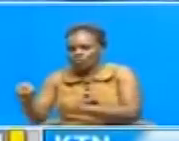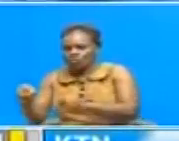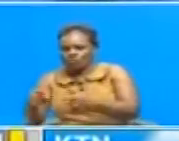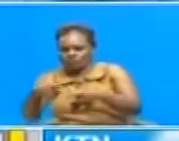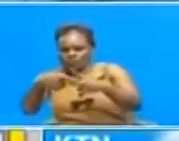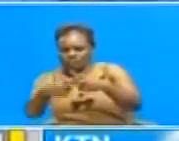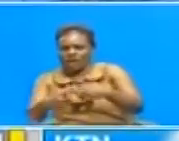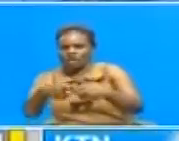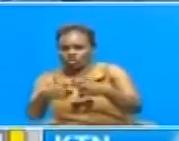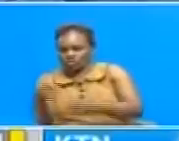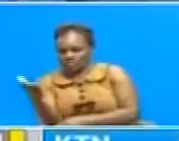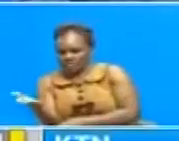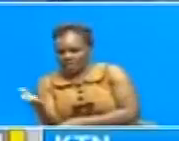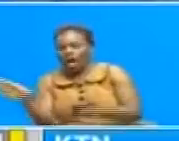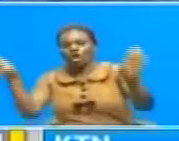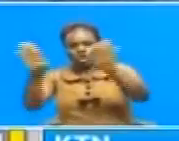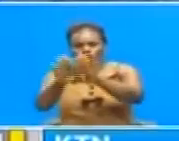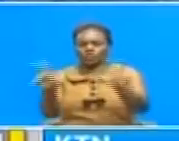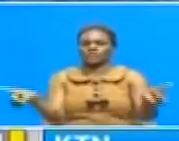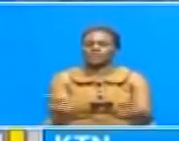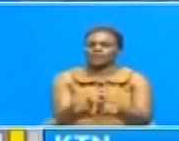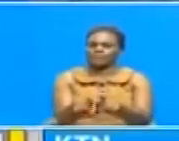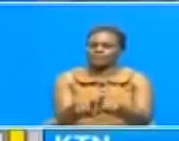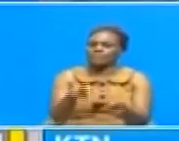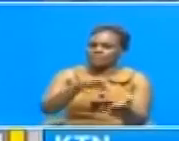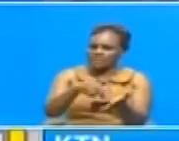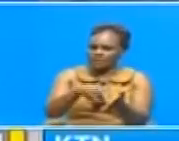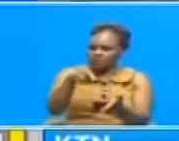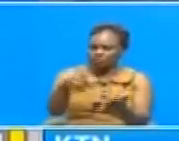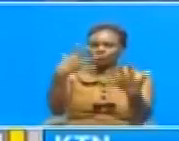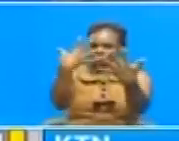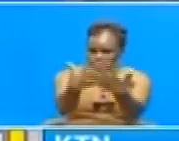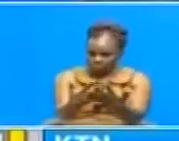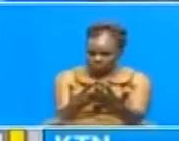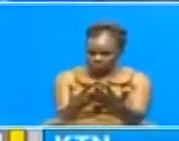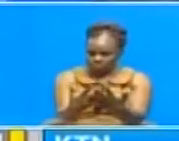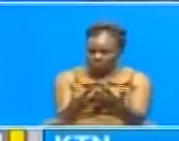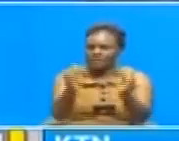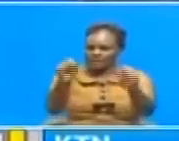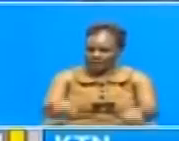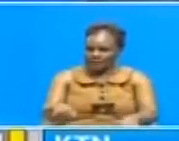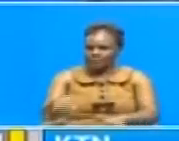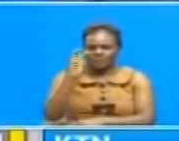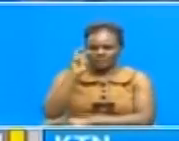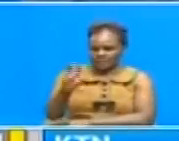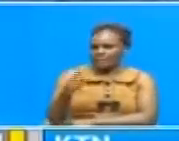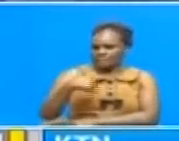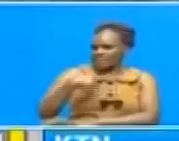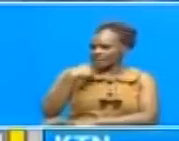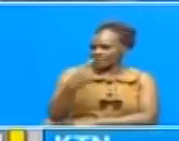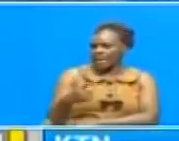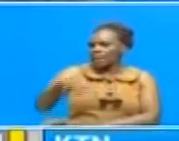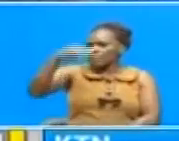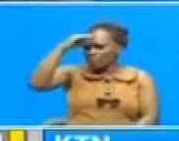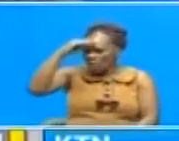that substance came from, close it. Even if it means you are jailing those people. Look this. I said